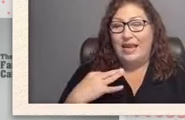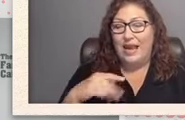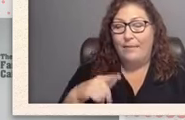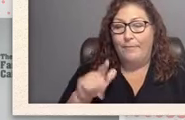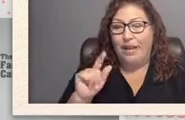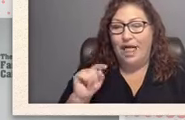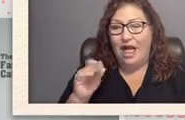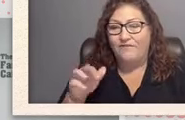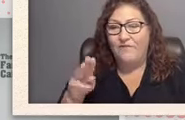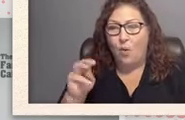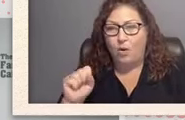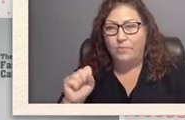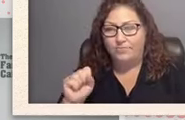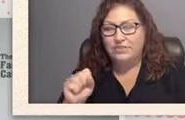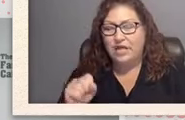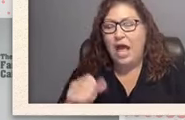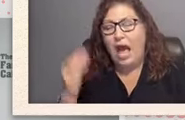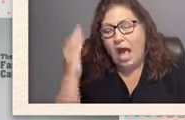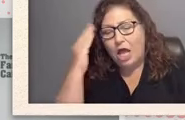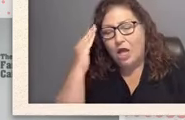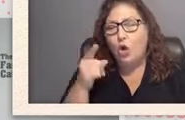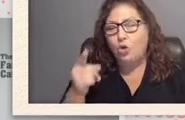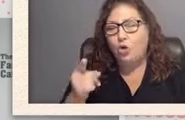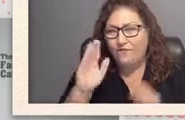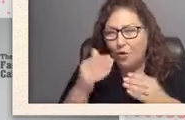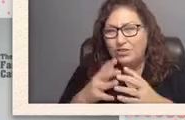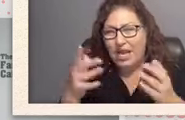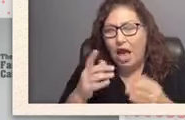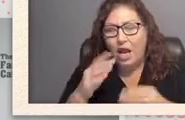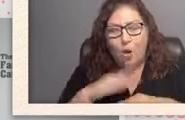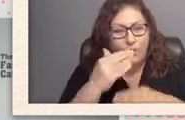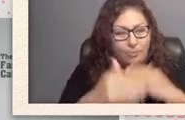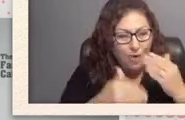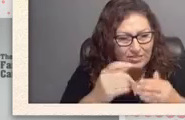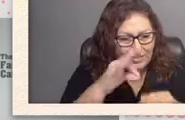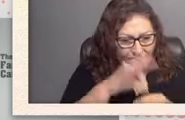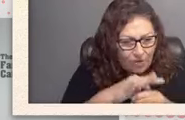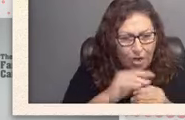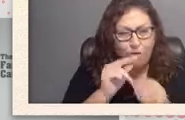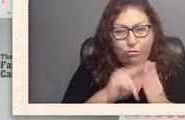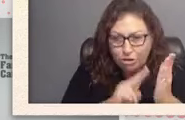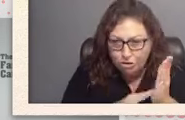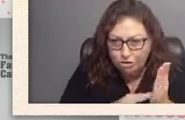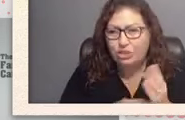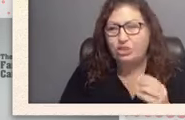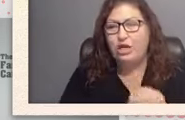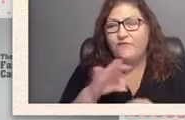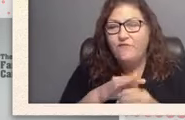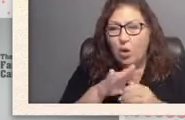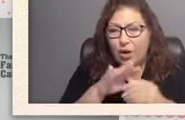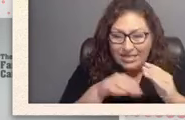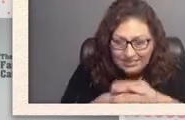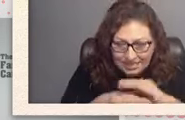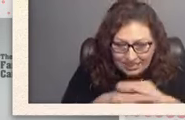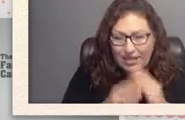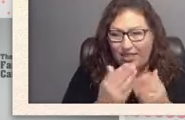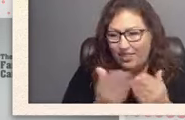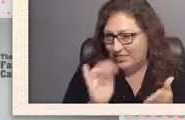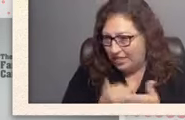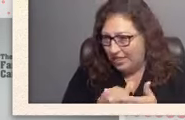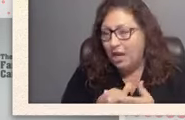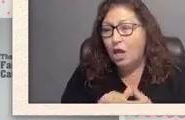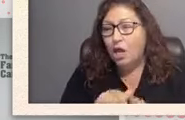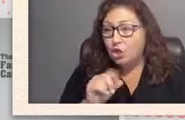lot on the process of voting, you know, registration, voting accessibility, things of that nature. Do you